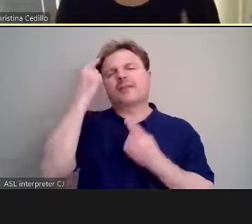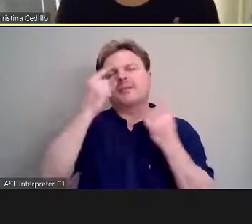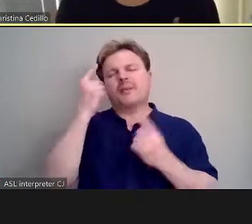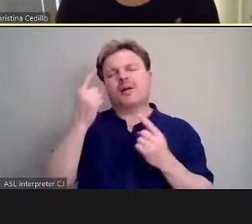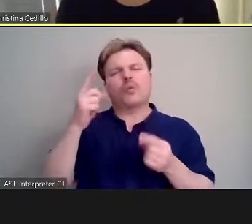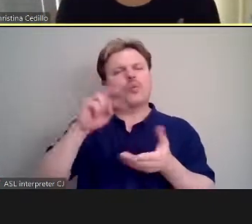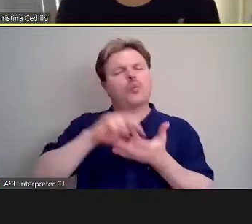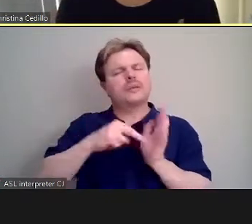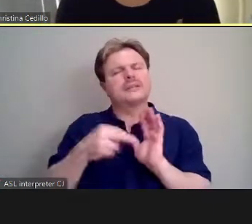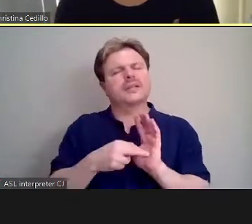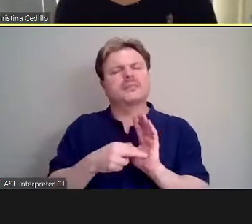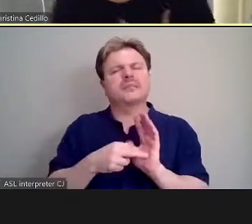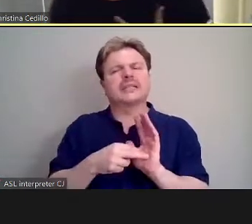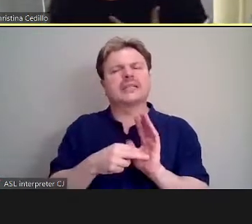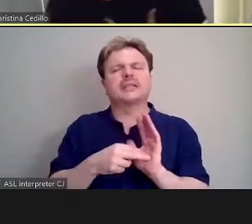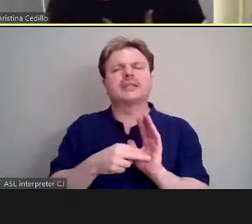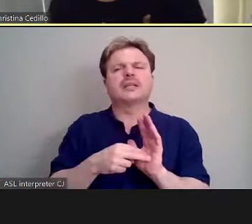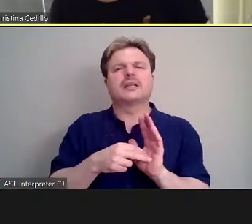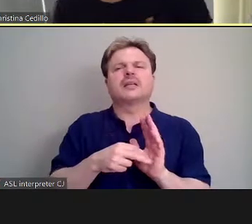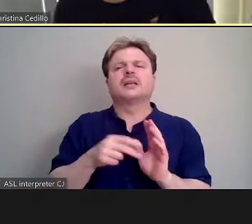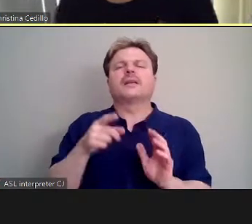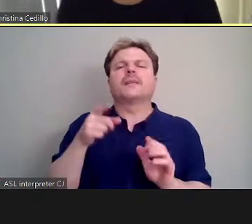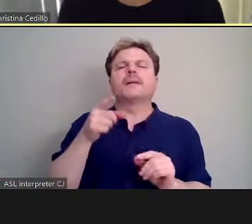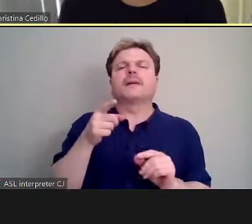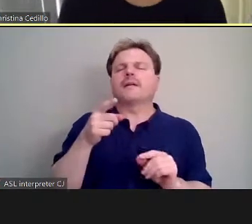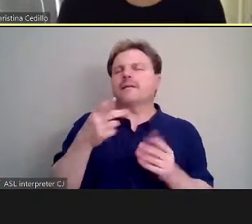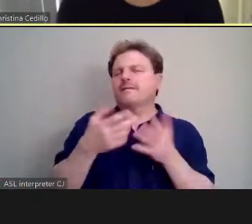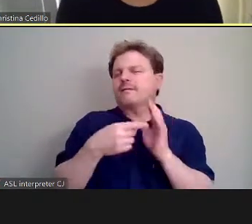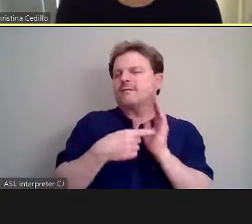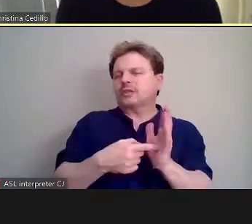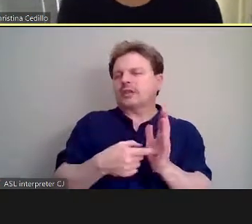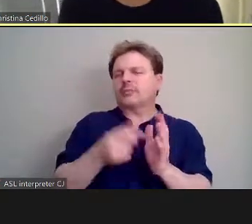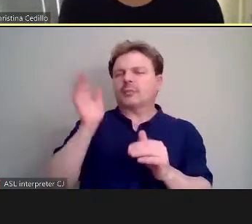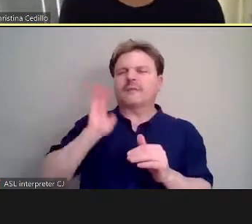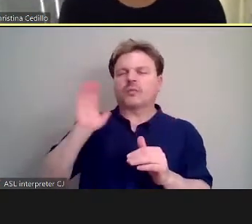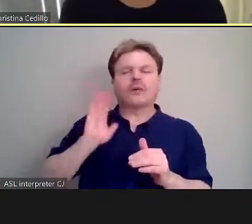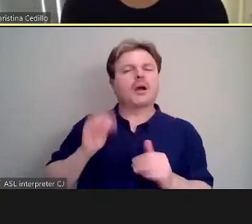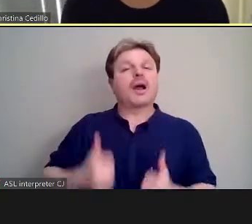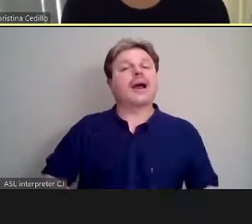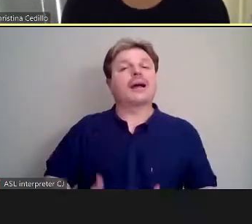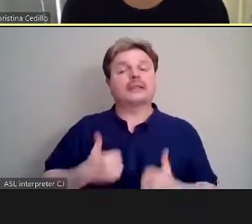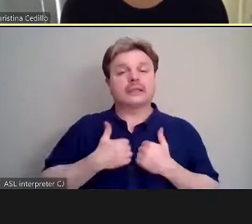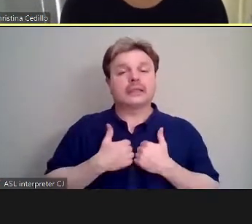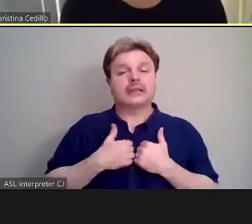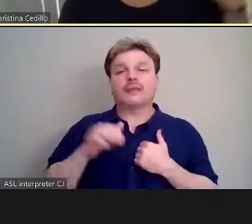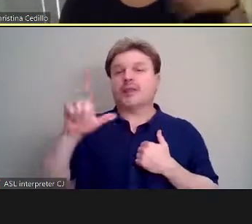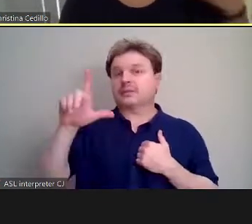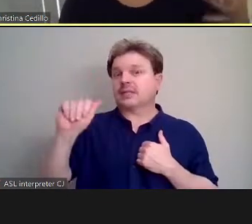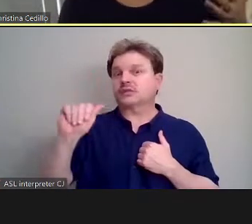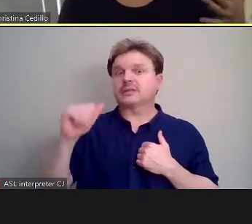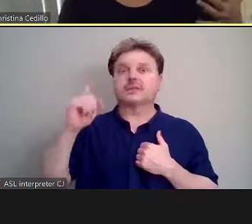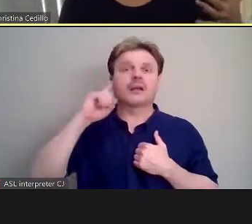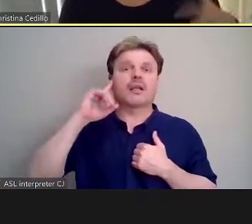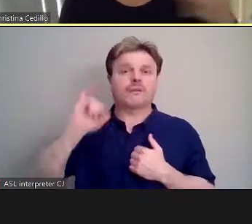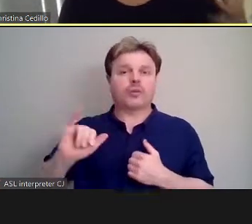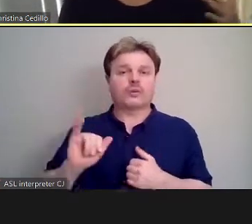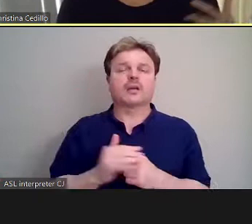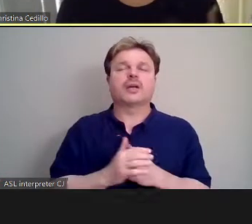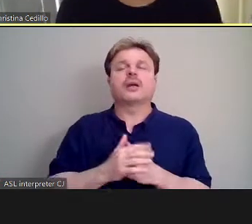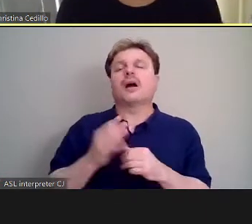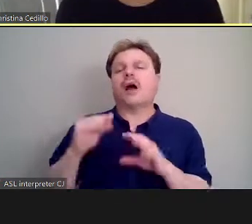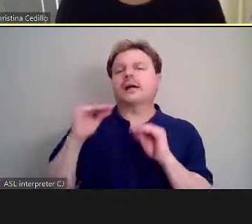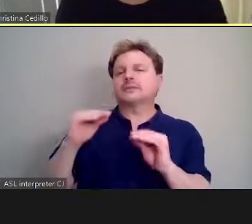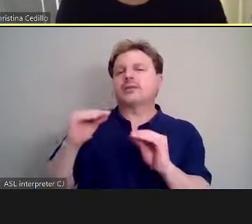mean, especially when, so for example, I used to live in Los Angeles and I taught in